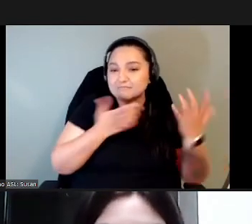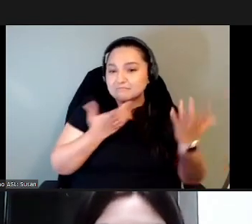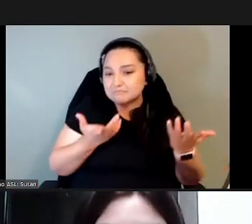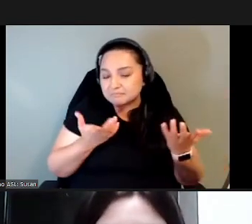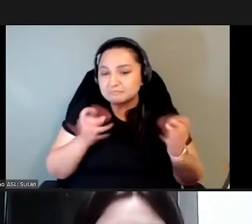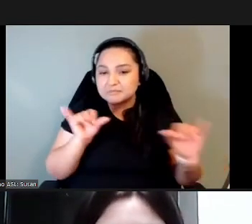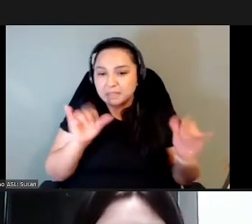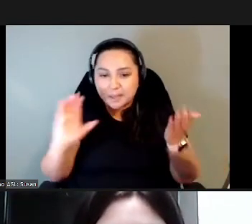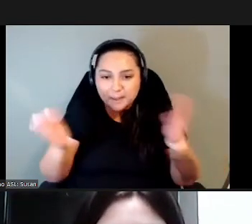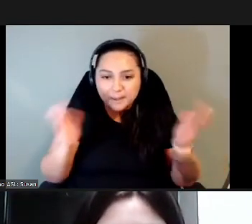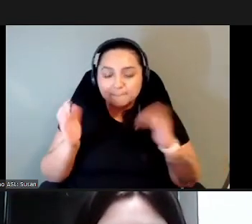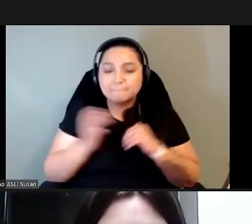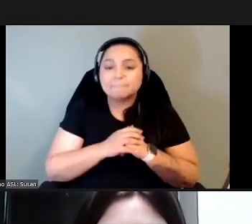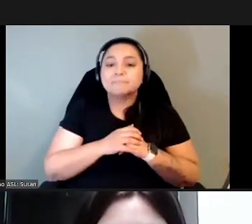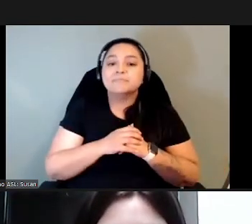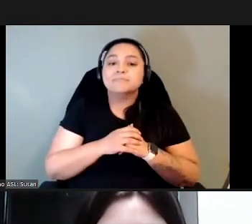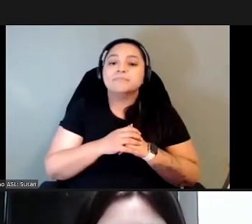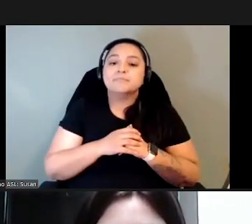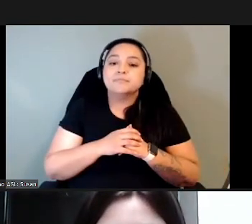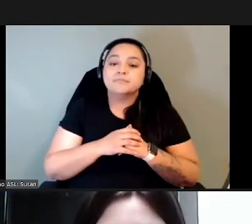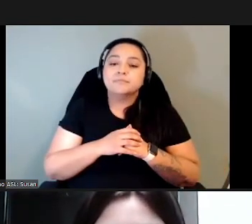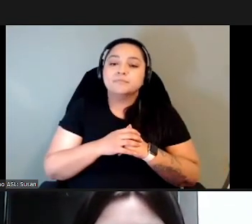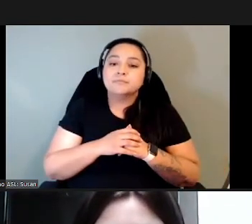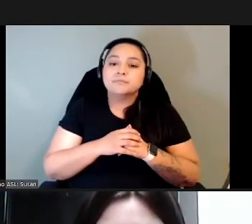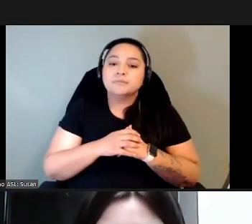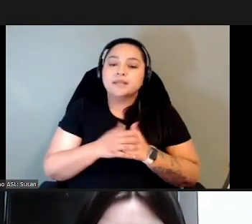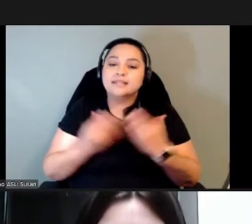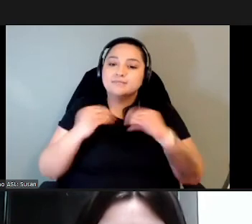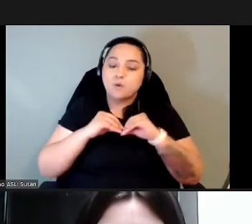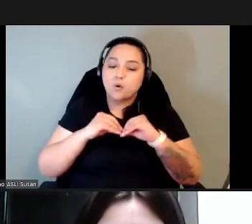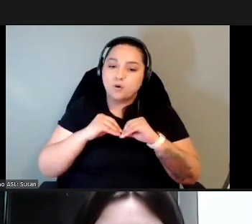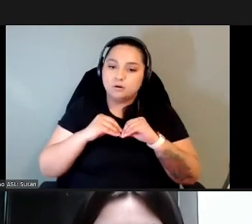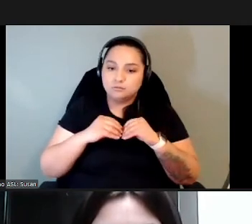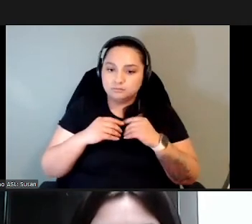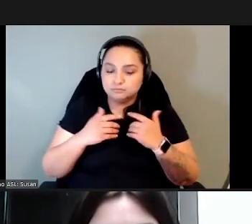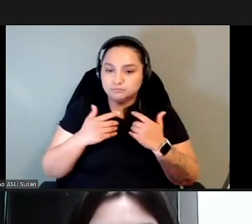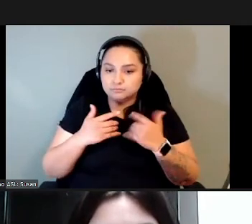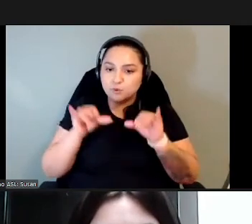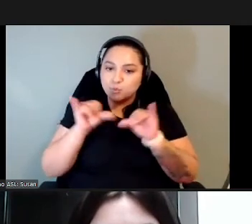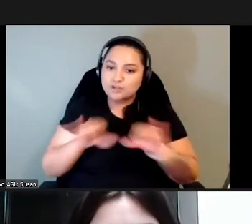ritualistic and ceremonial and embodied.